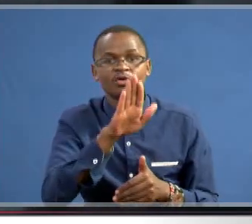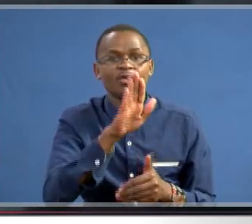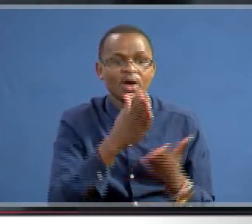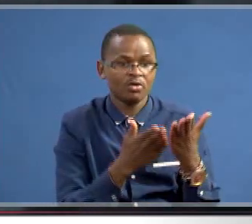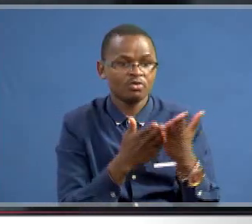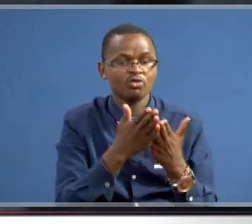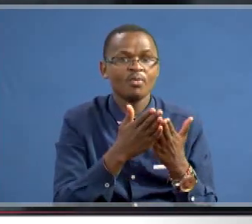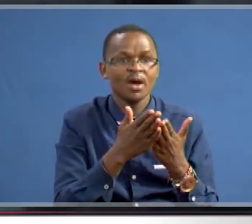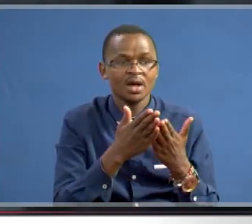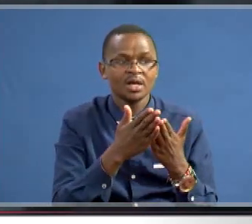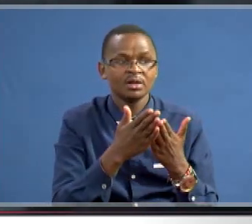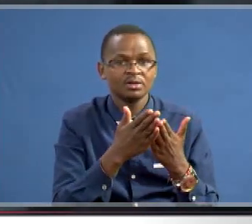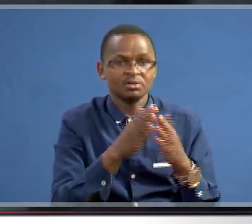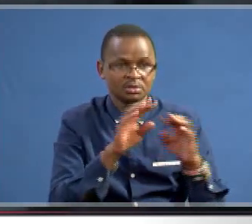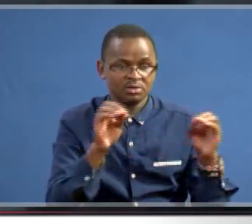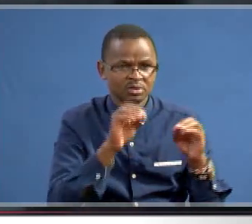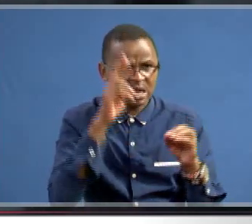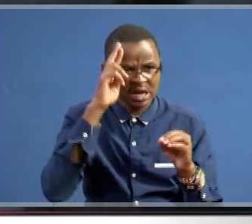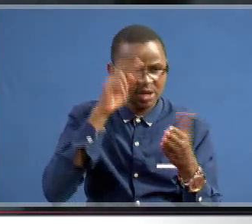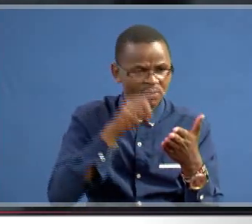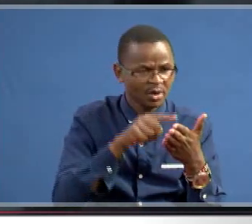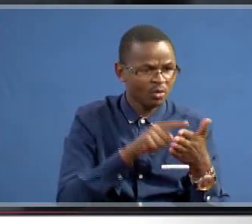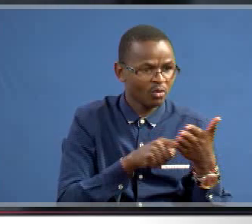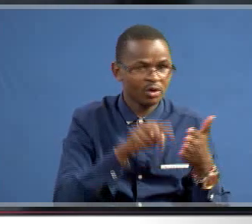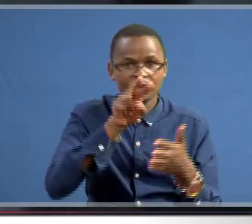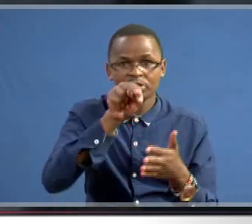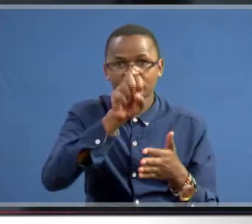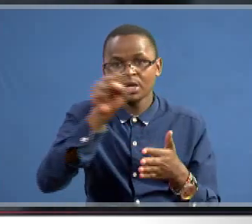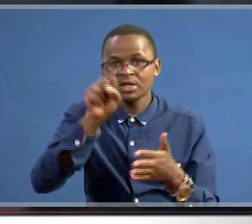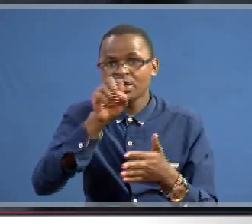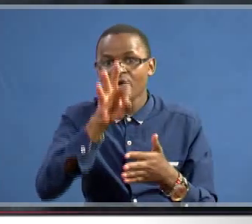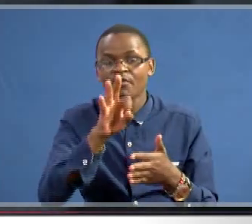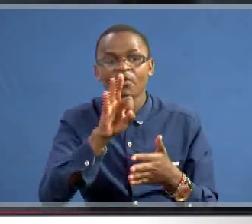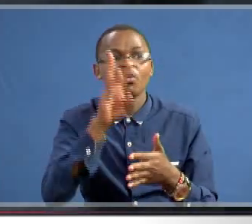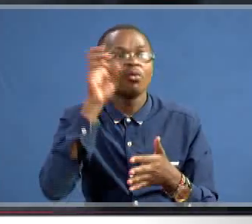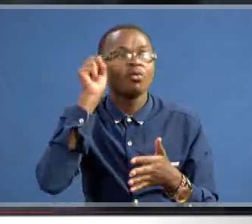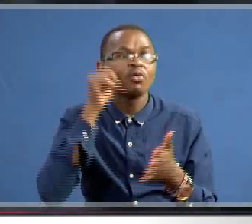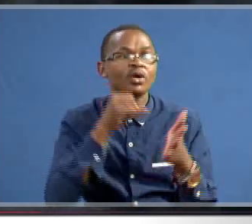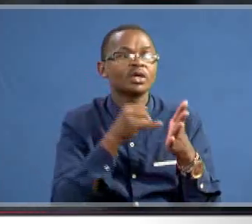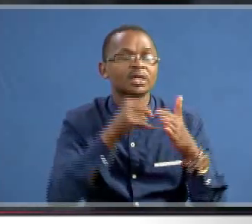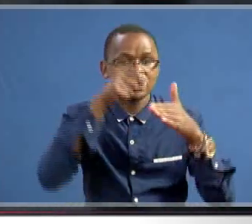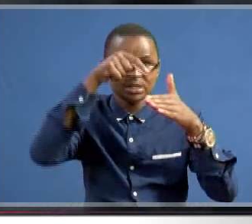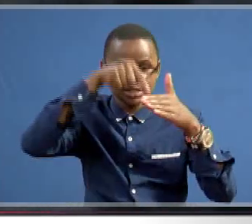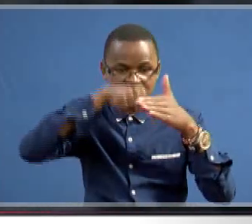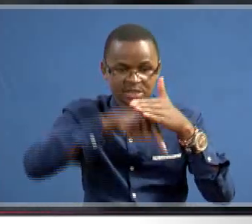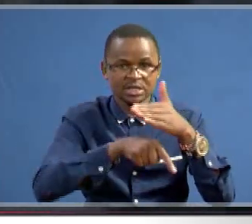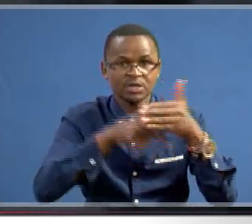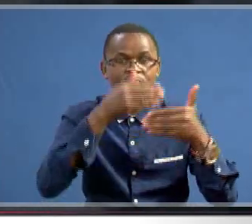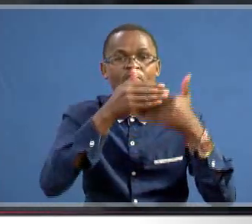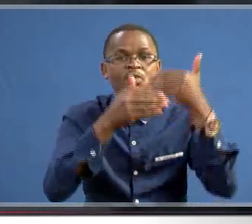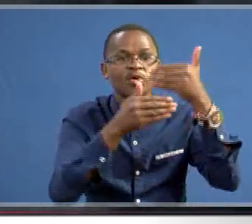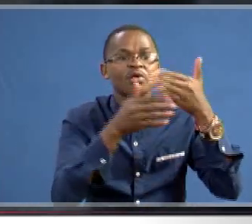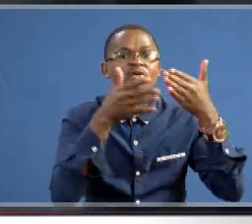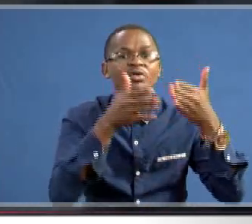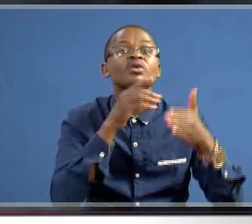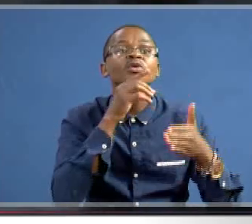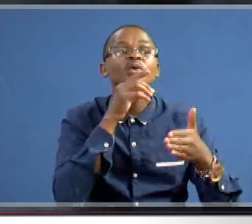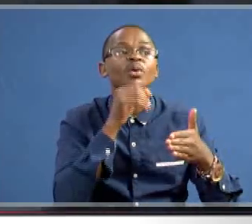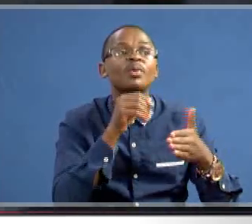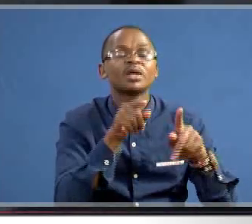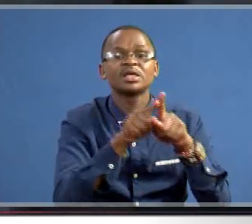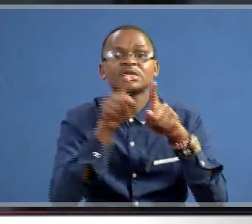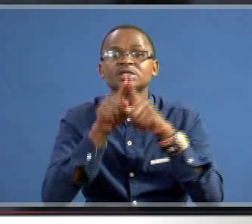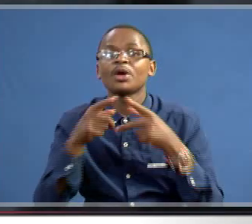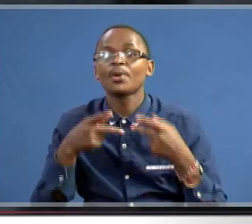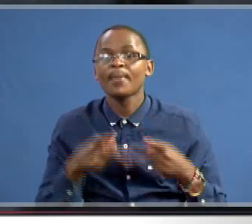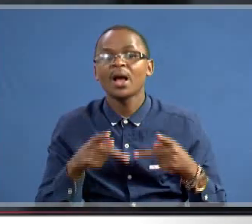my number then you will not have to remember o TN s SF number because it is indeed they just know this guy is still the